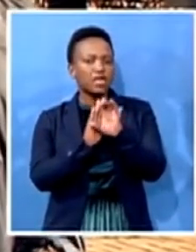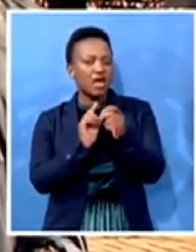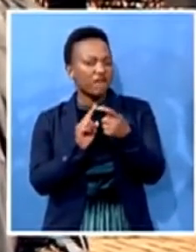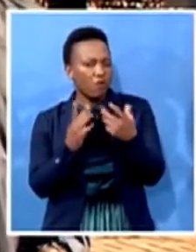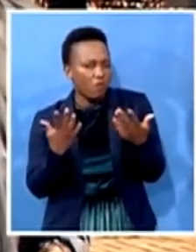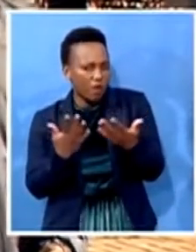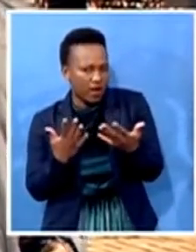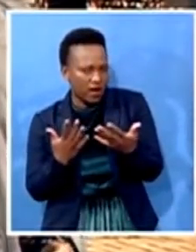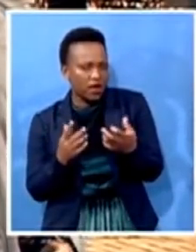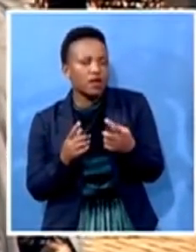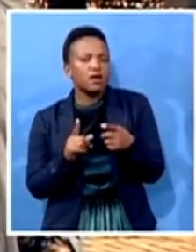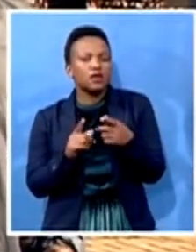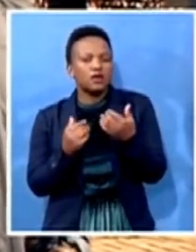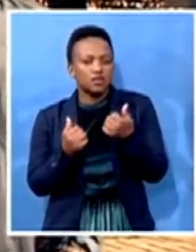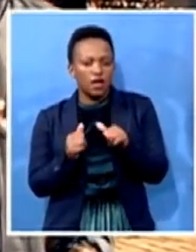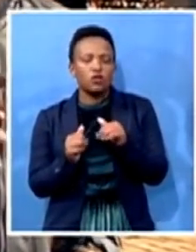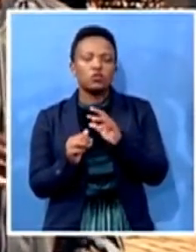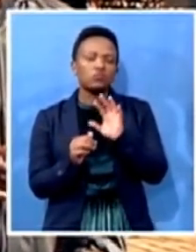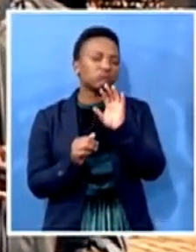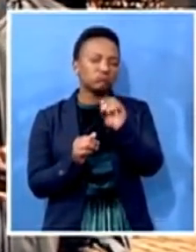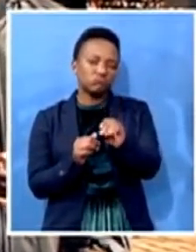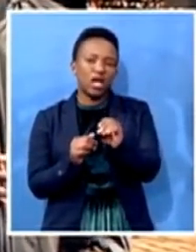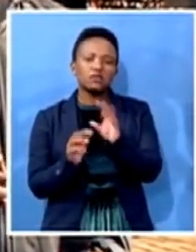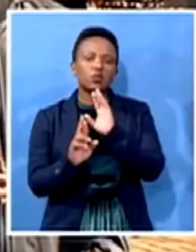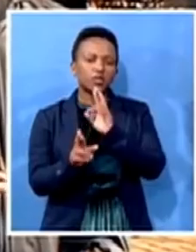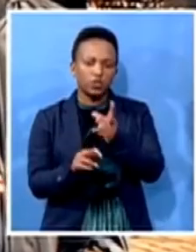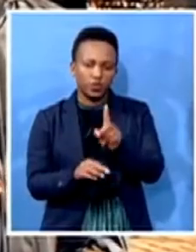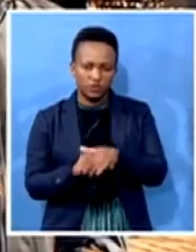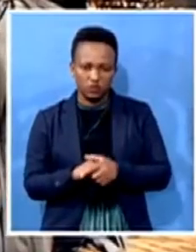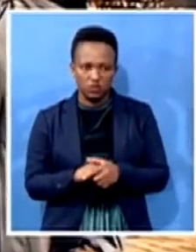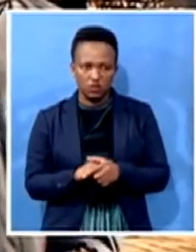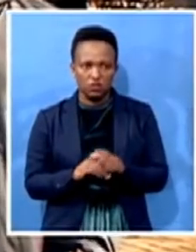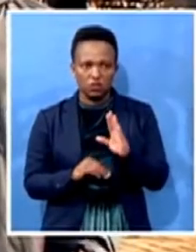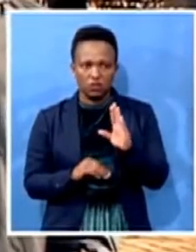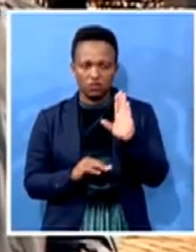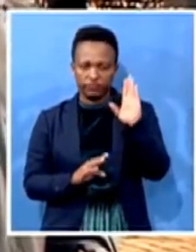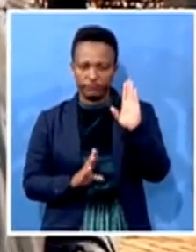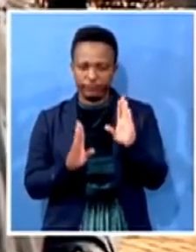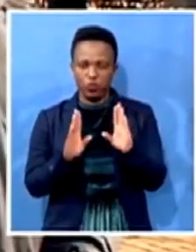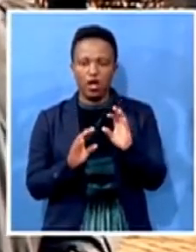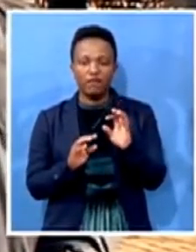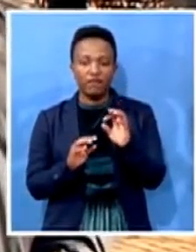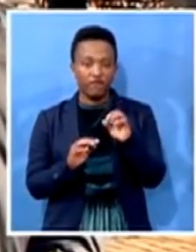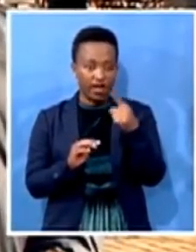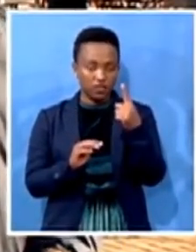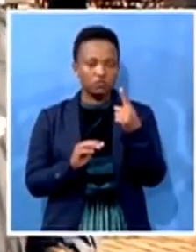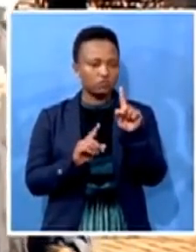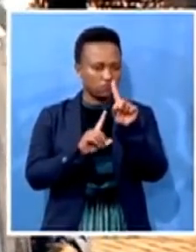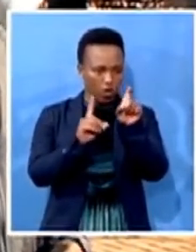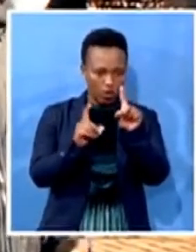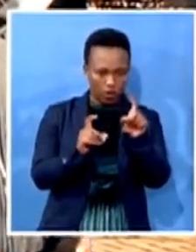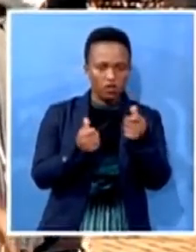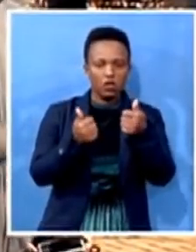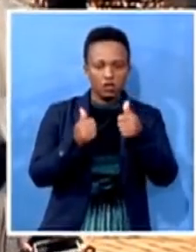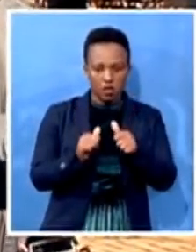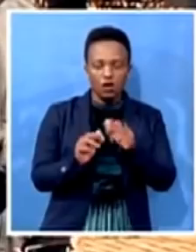question. I'm raising a hand. We'll just allow 2 rounds of questions, and then we allow the other people that we said will come